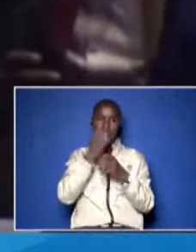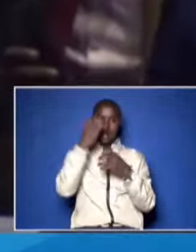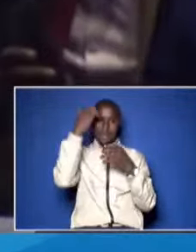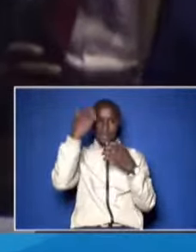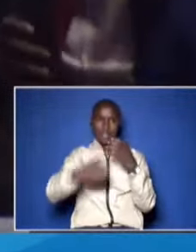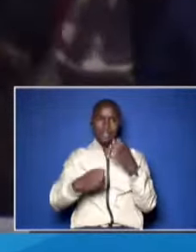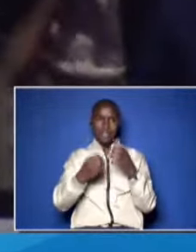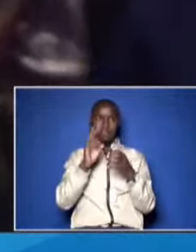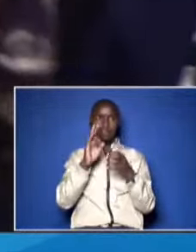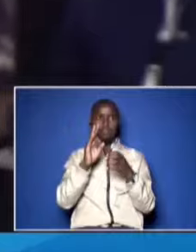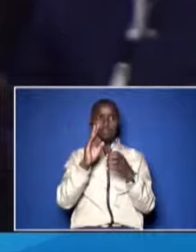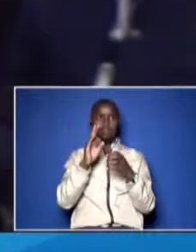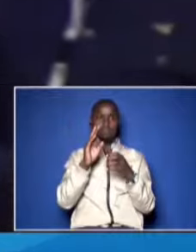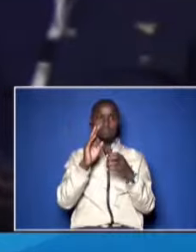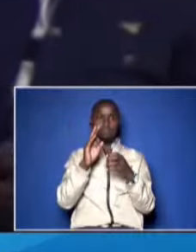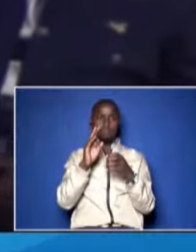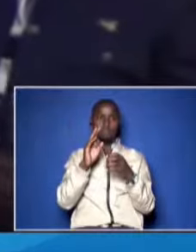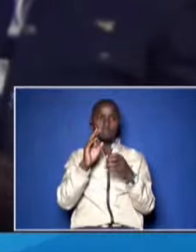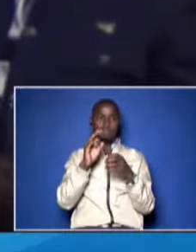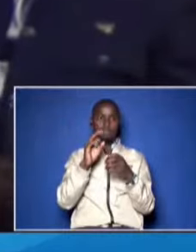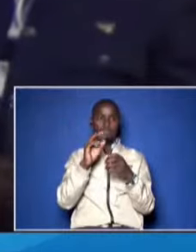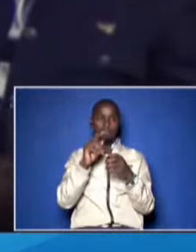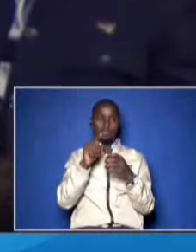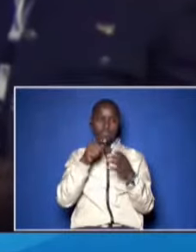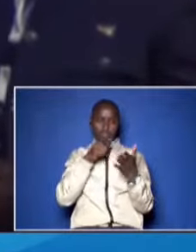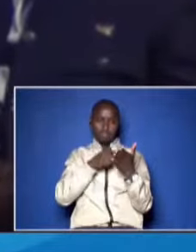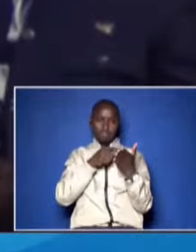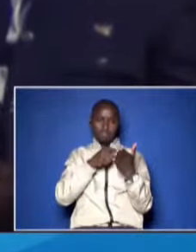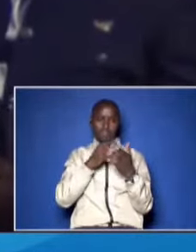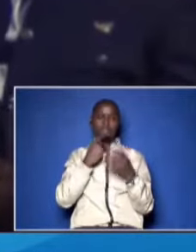of Thee sayth the